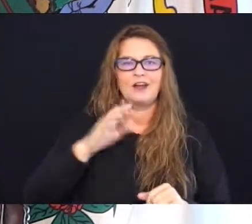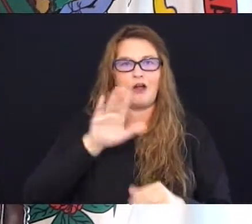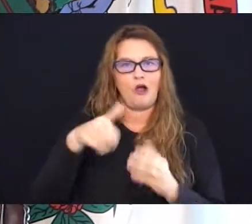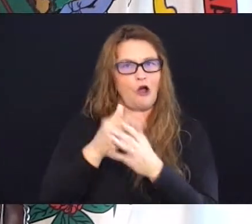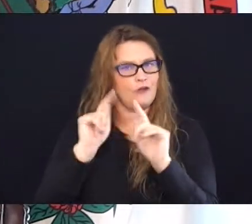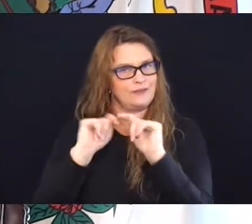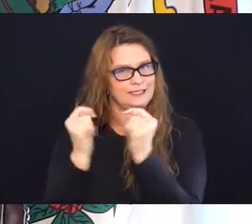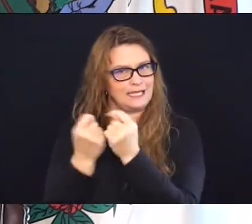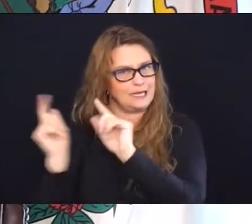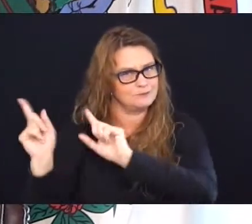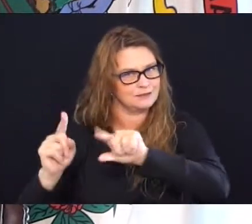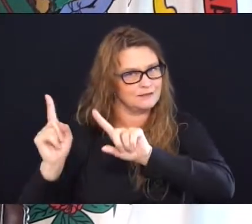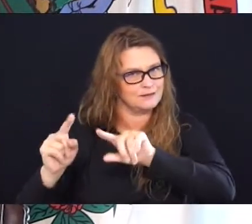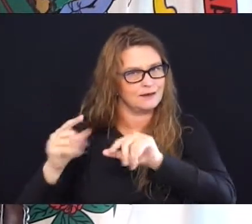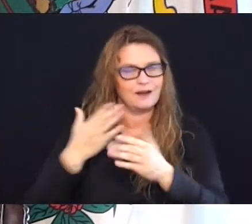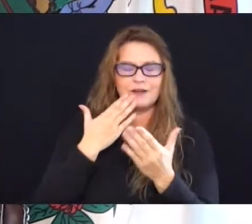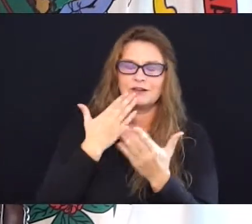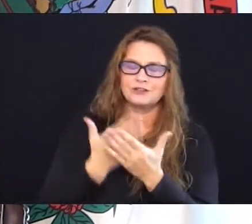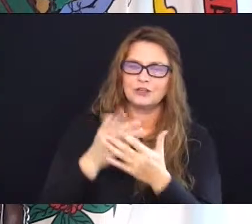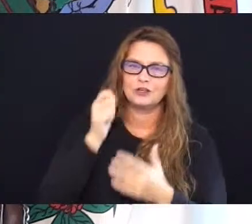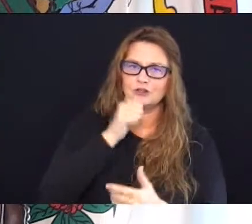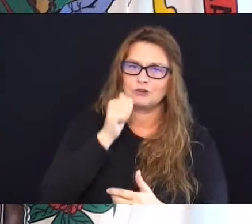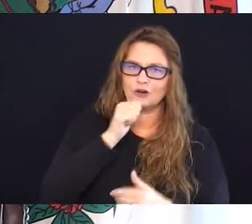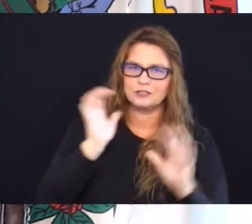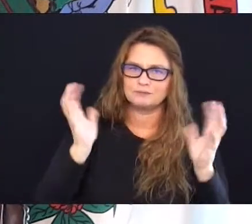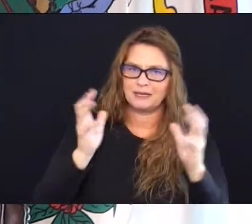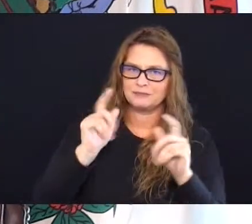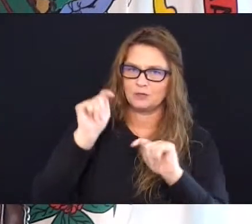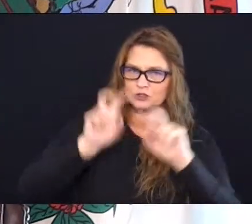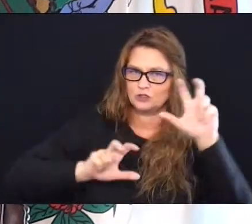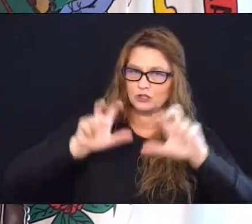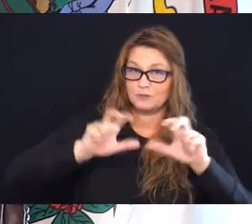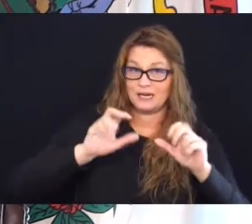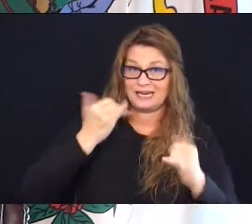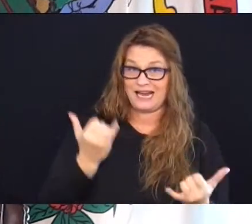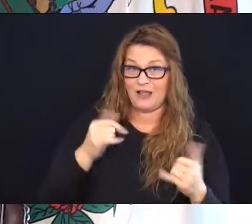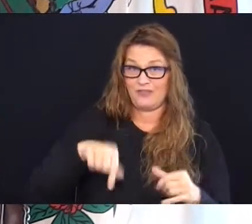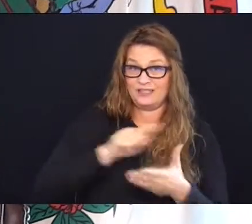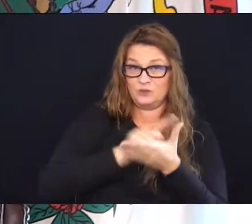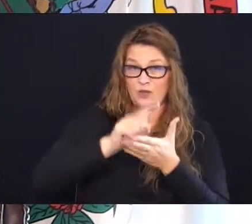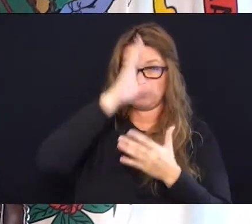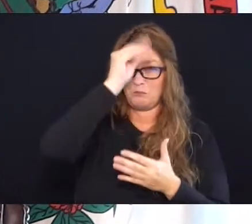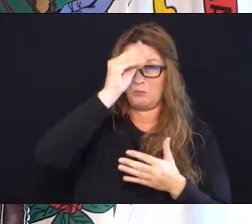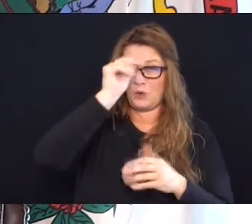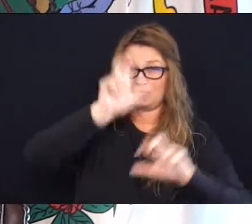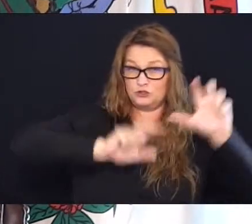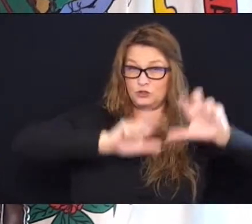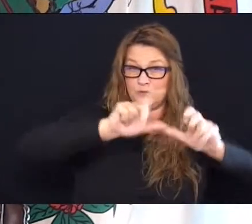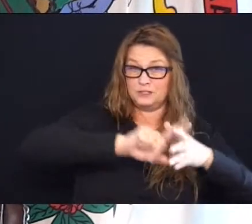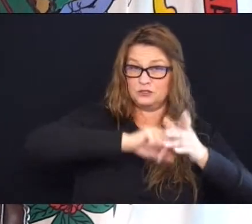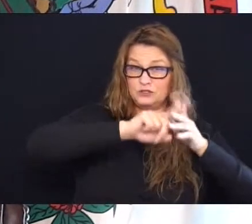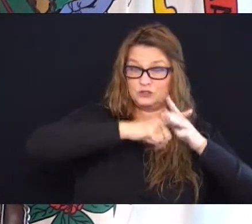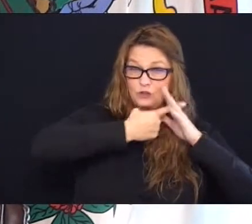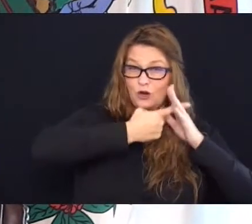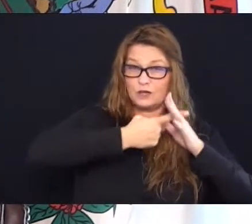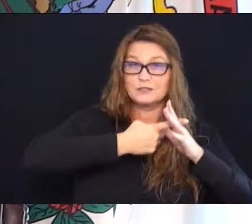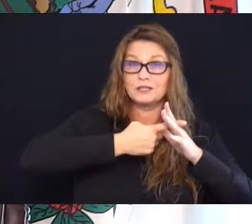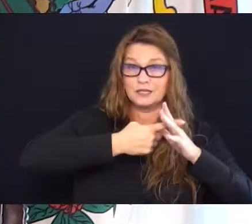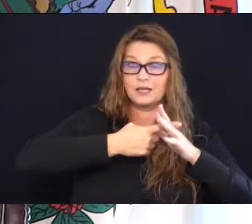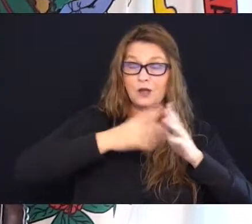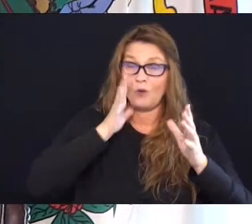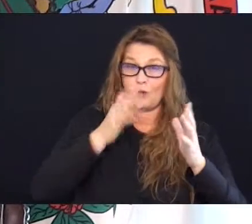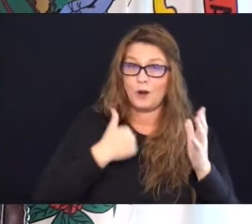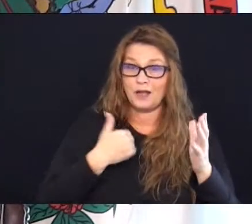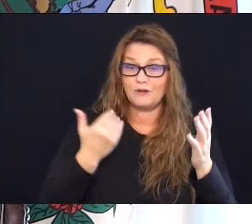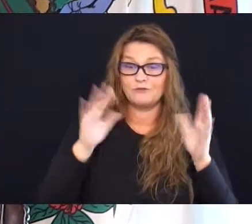play there. It was a great, great, great girls tournament. We're getting ready to have the boys tournament now this week. It'll be absolutely wonderful and everything,